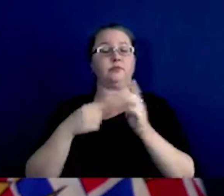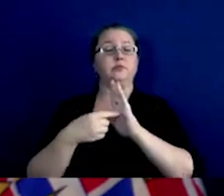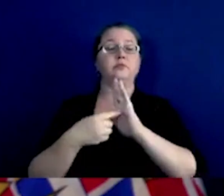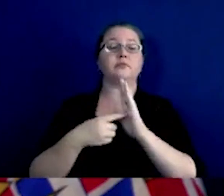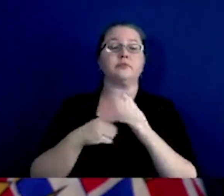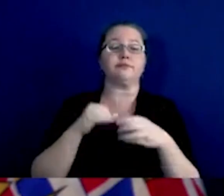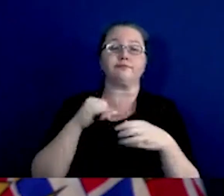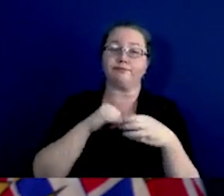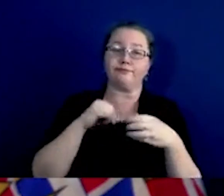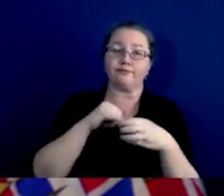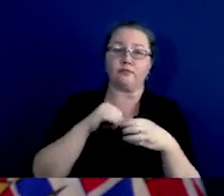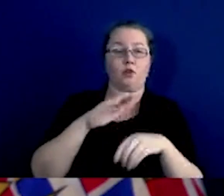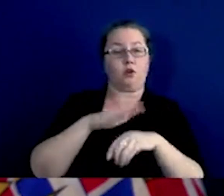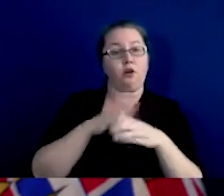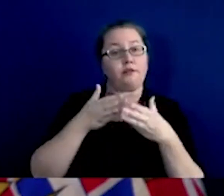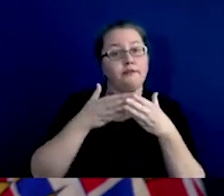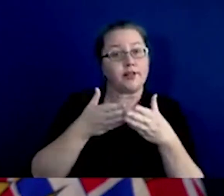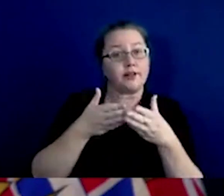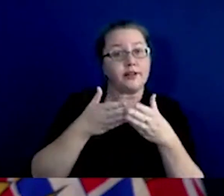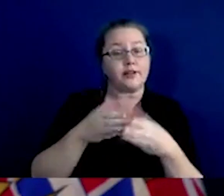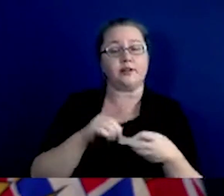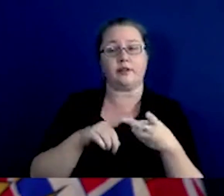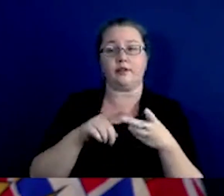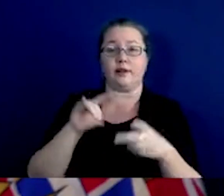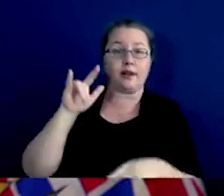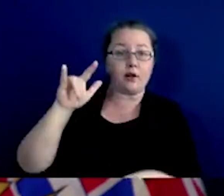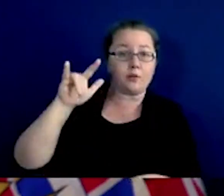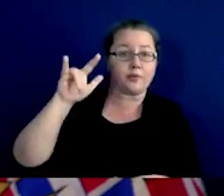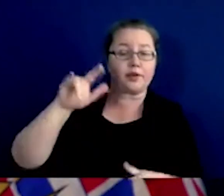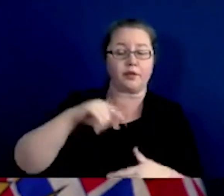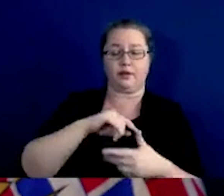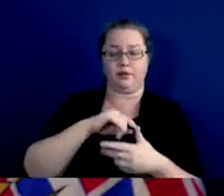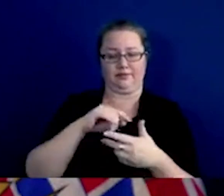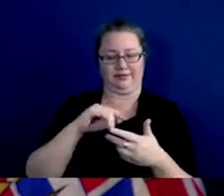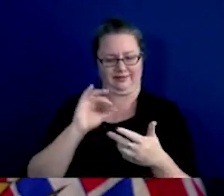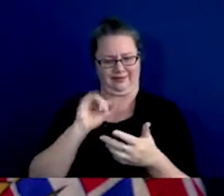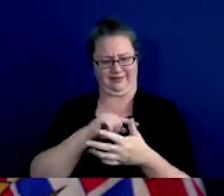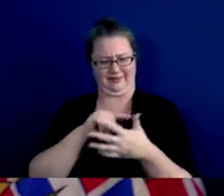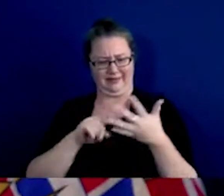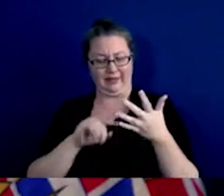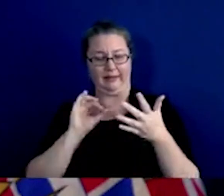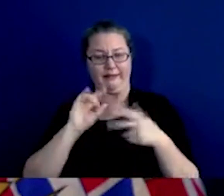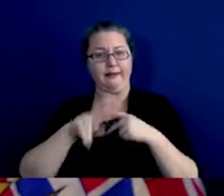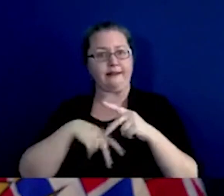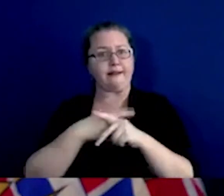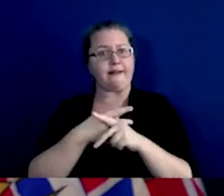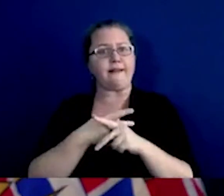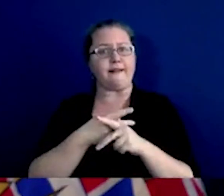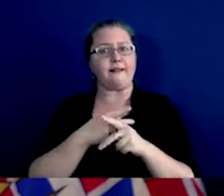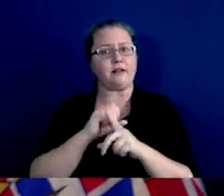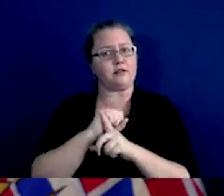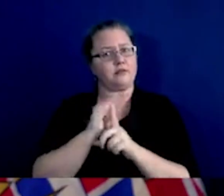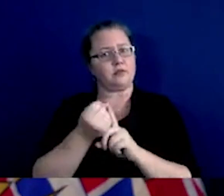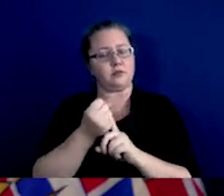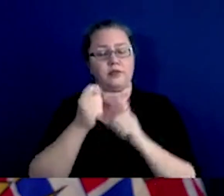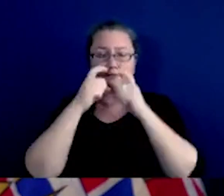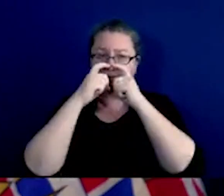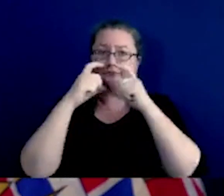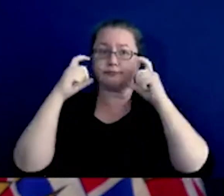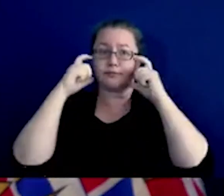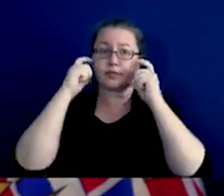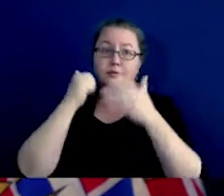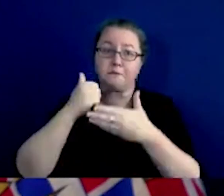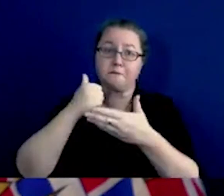we've seen that. So bus drivers who have a physical barrier may not need to wear a mask the entire time that they're in the